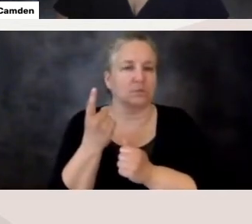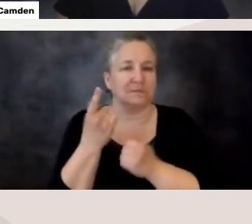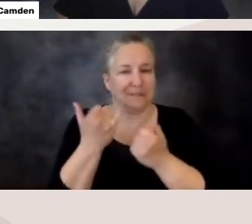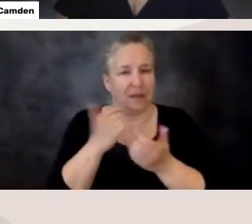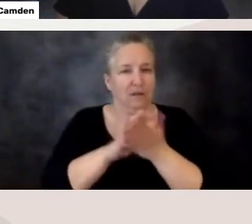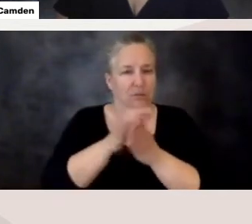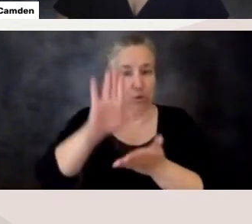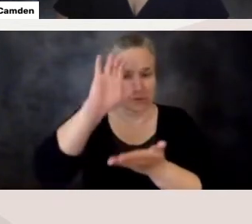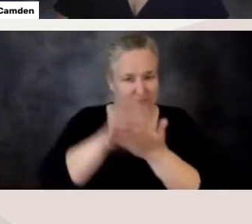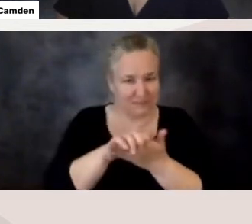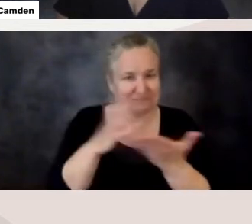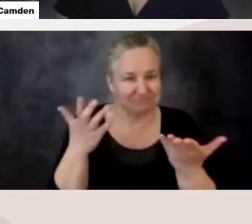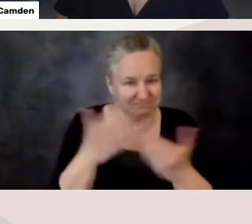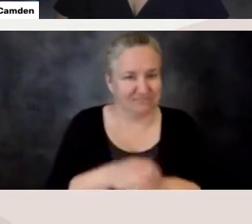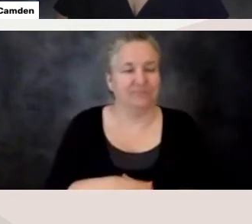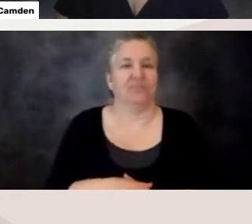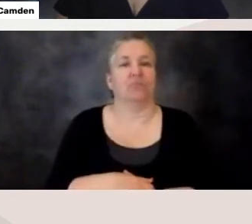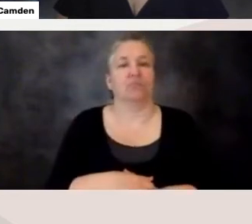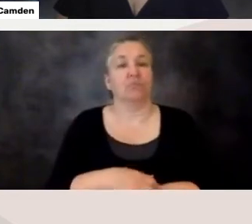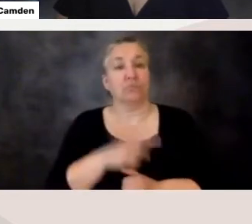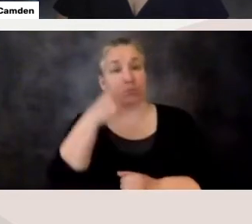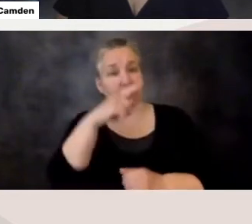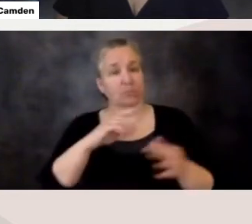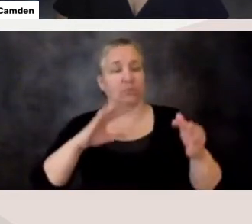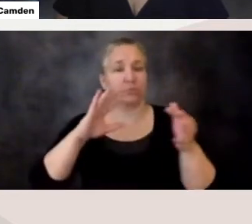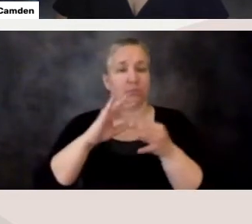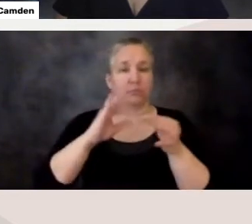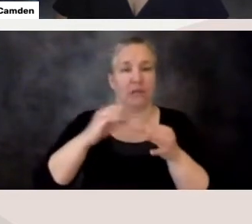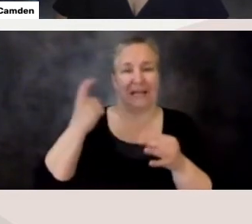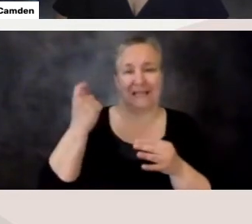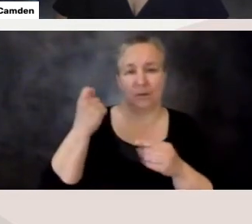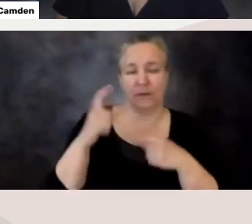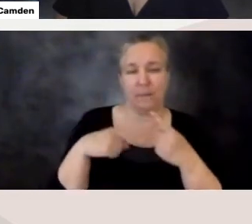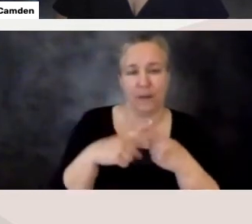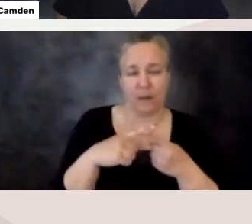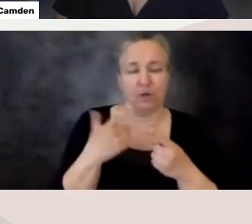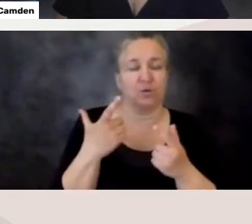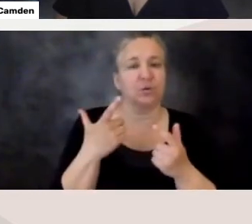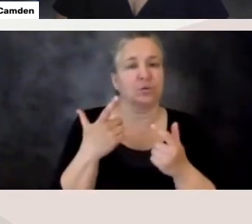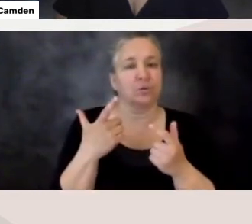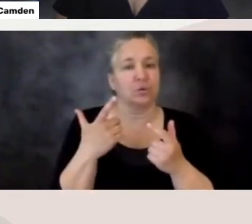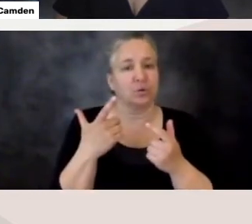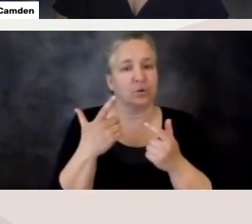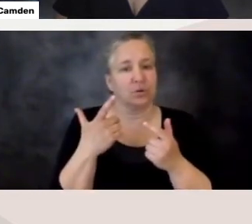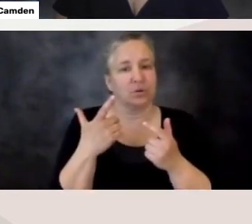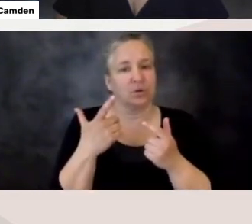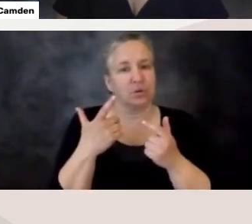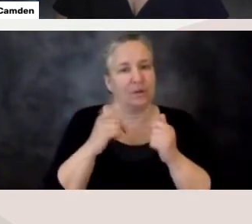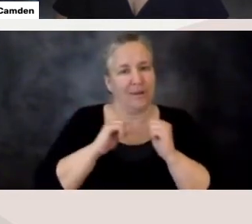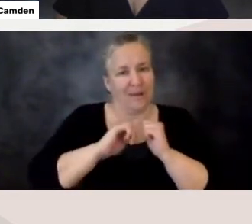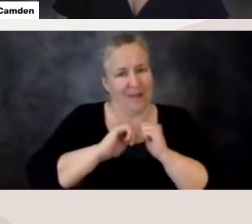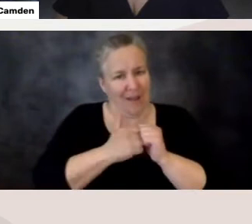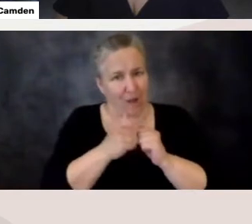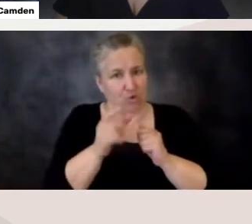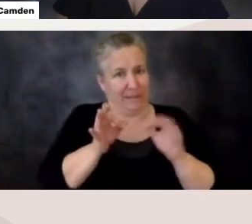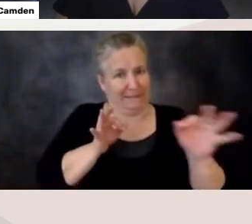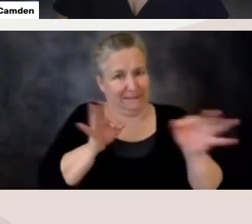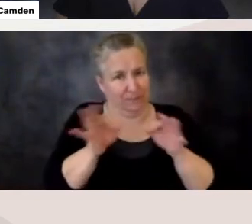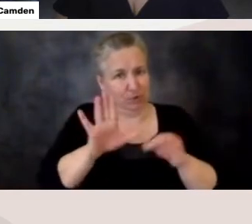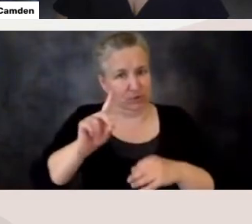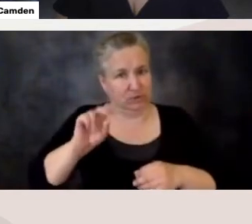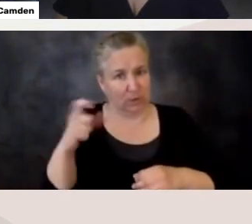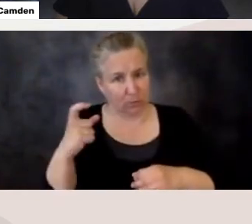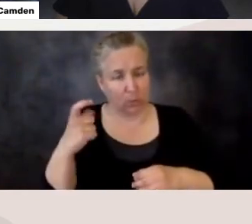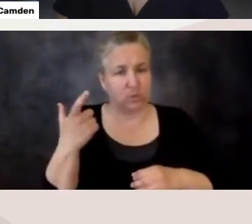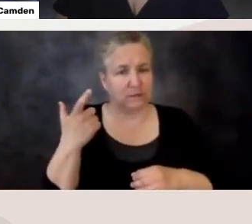your husband. Would you mind sharing a little bit about how you were able to explain this diagnosis?